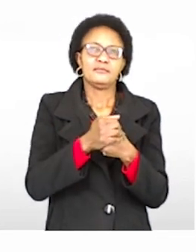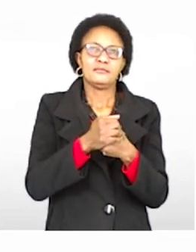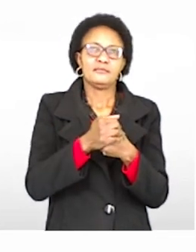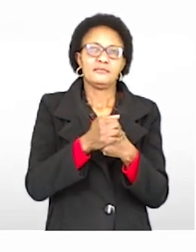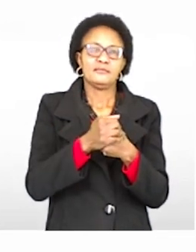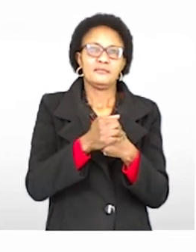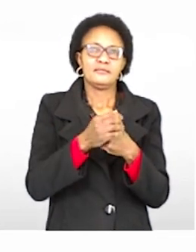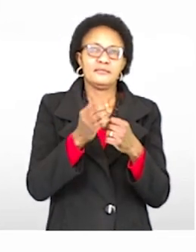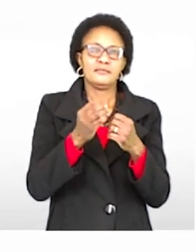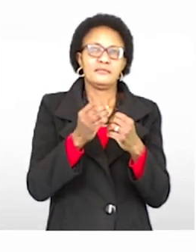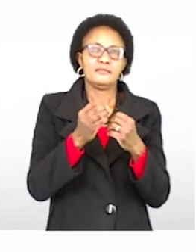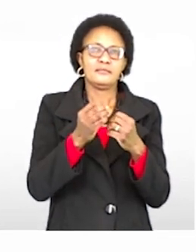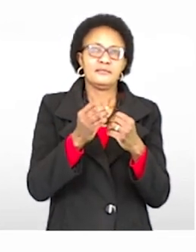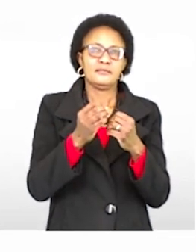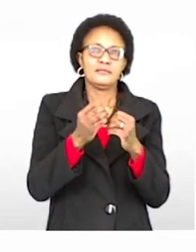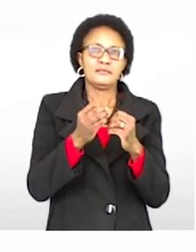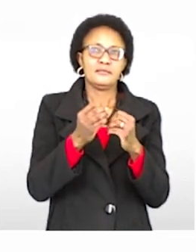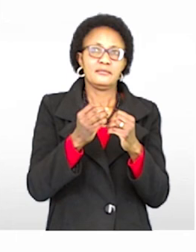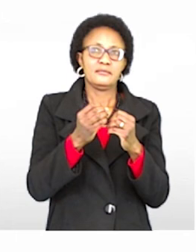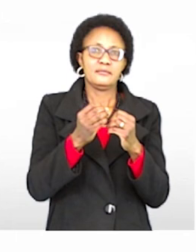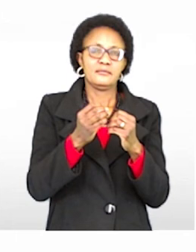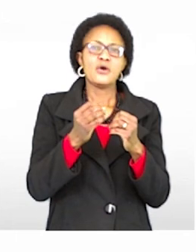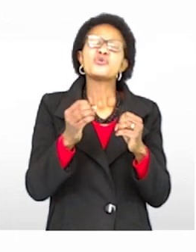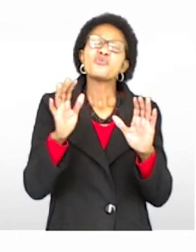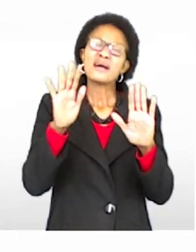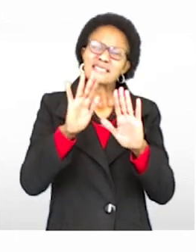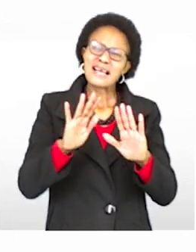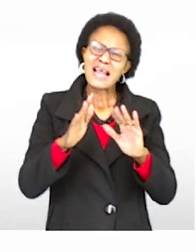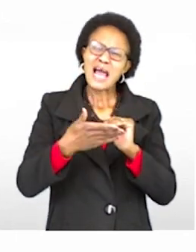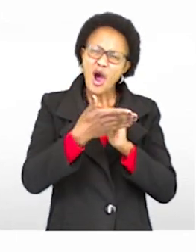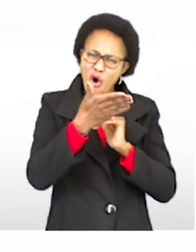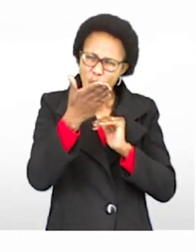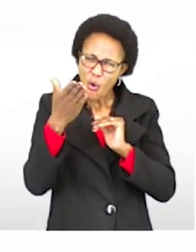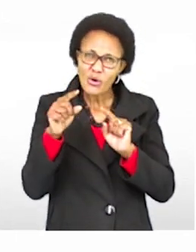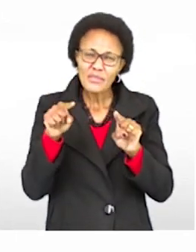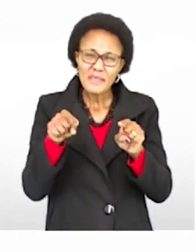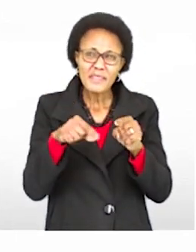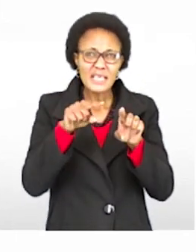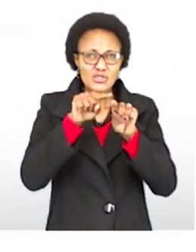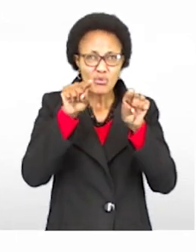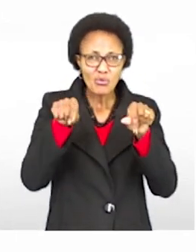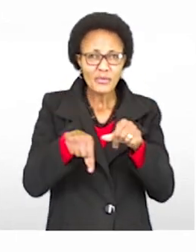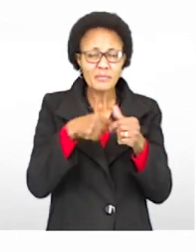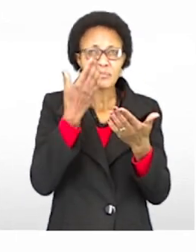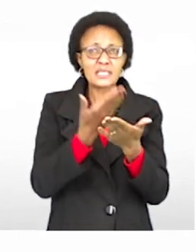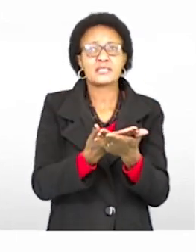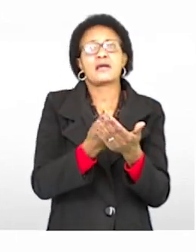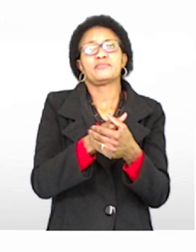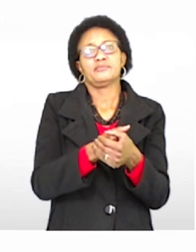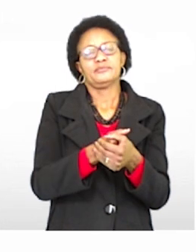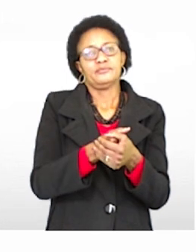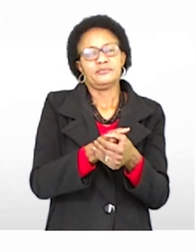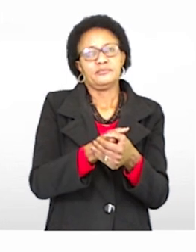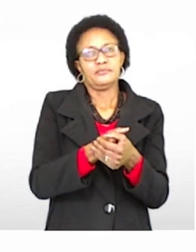you have checked if you have colored everything from his ears to his nose, from the cement